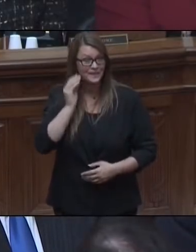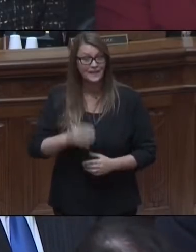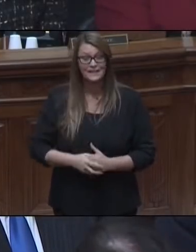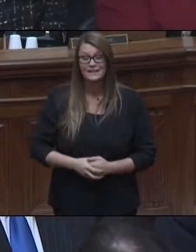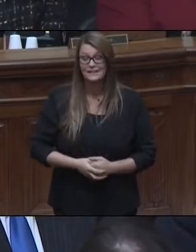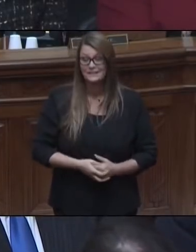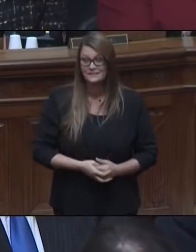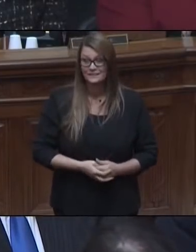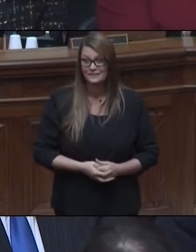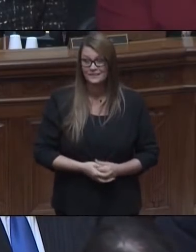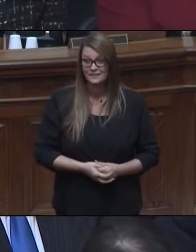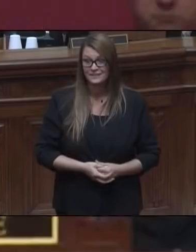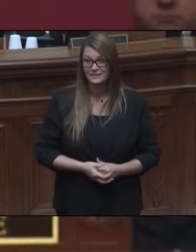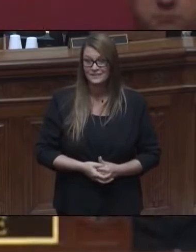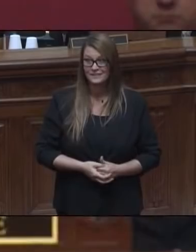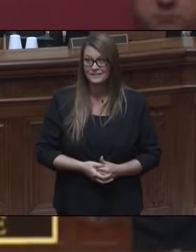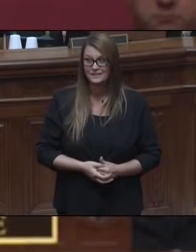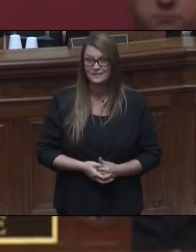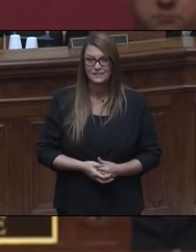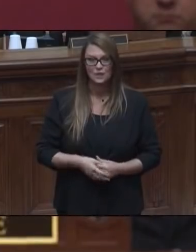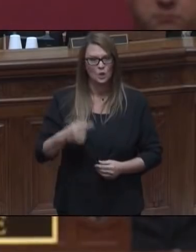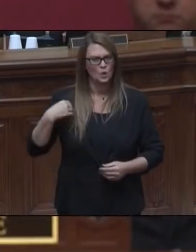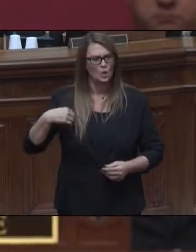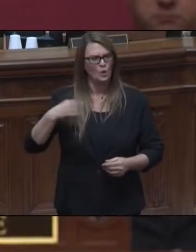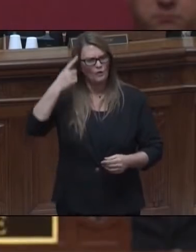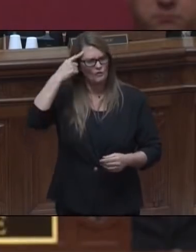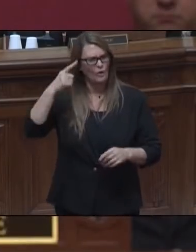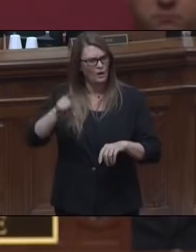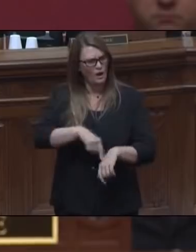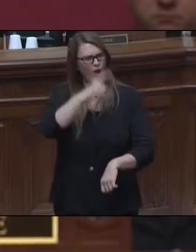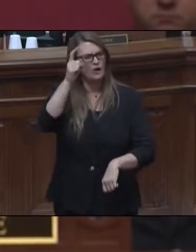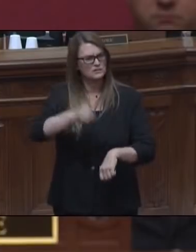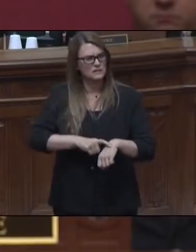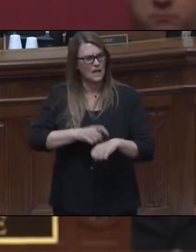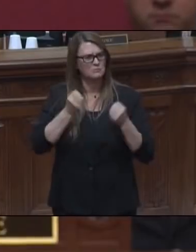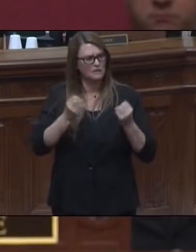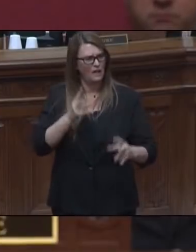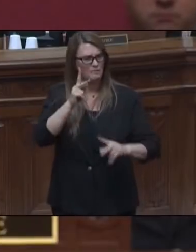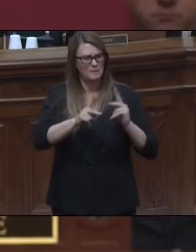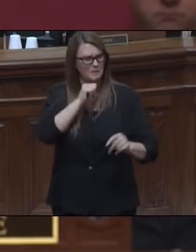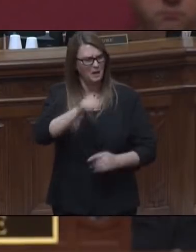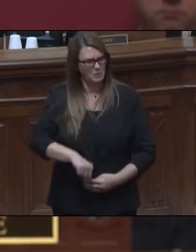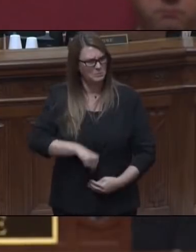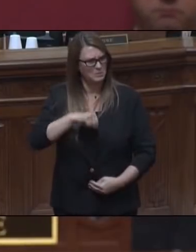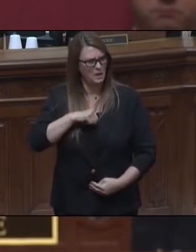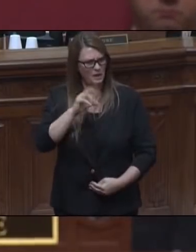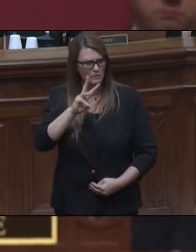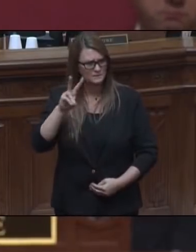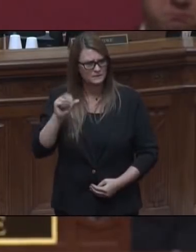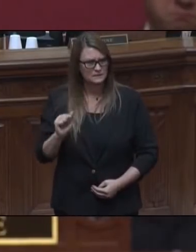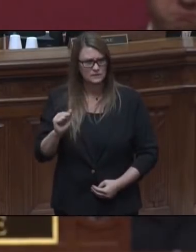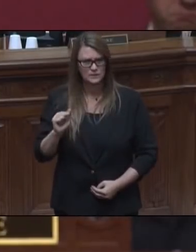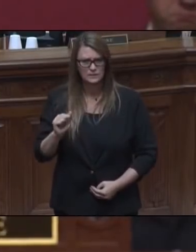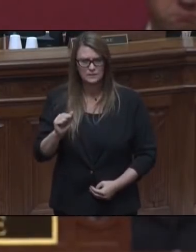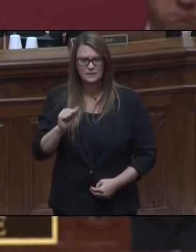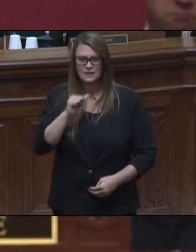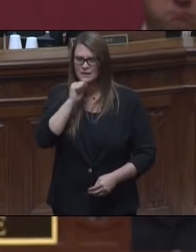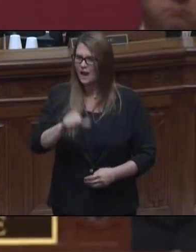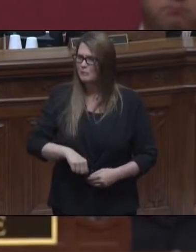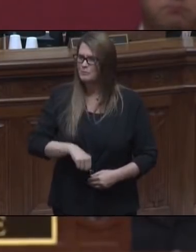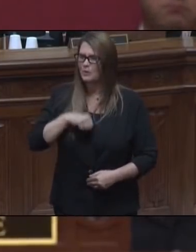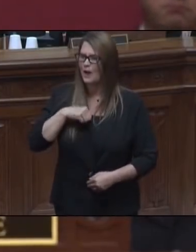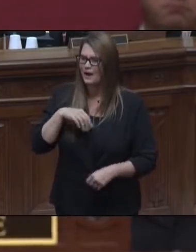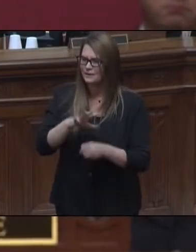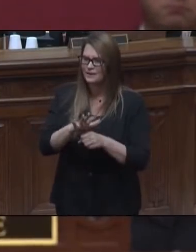we must have not been real proud of our own pond, not proud enough to put some dollars into it. You